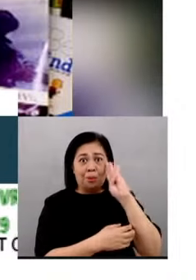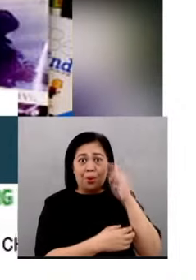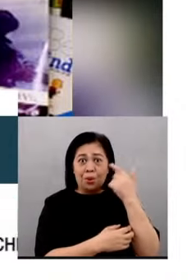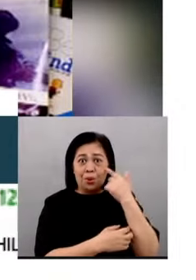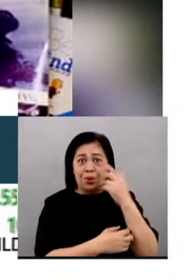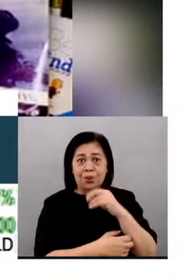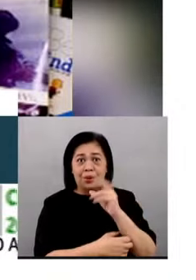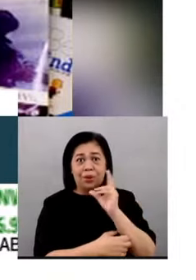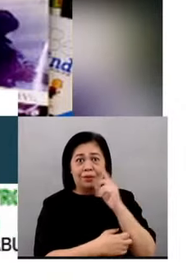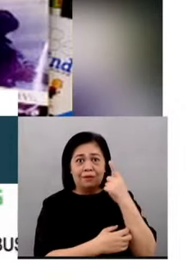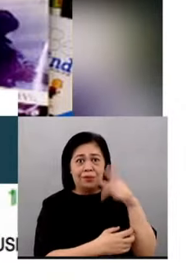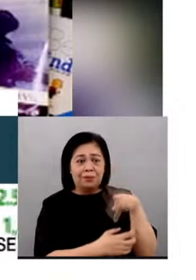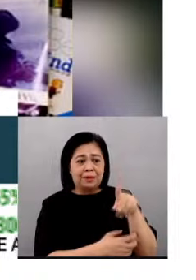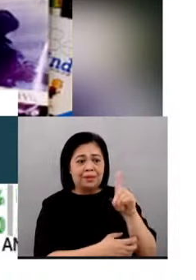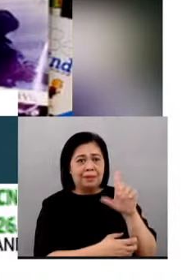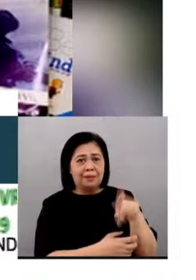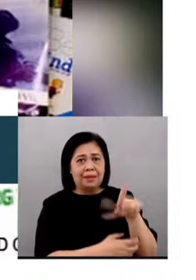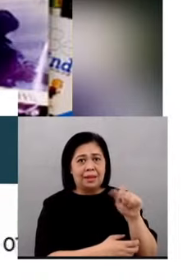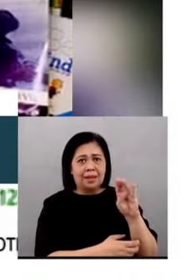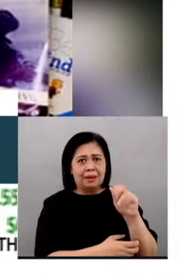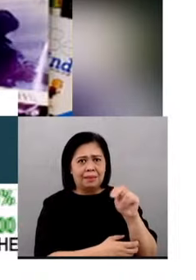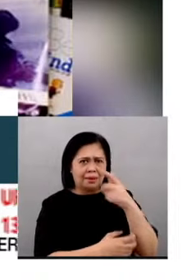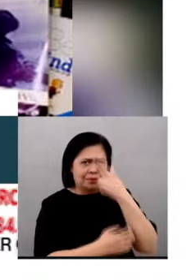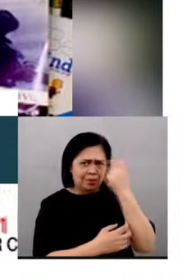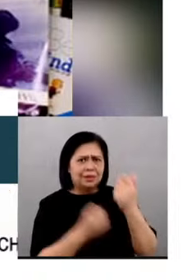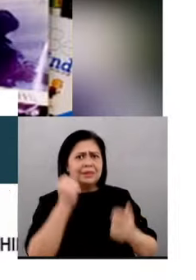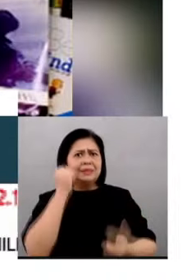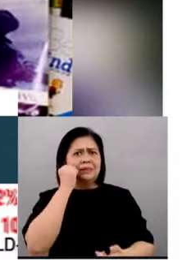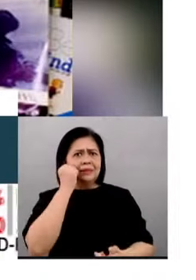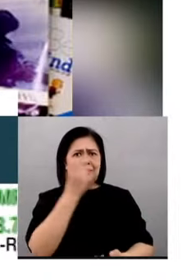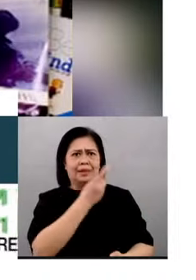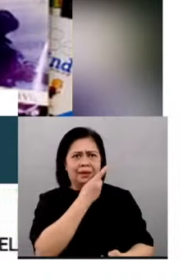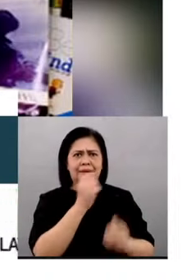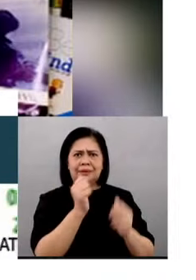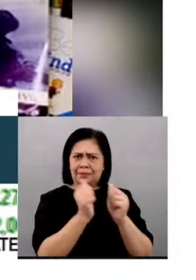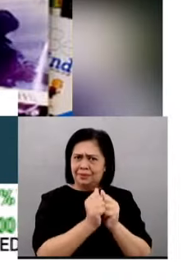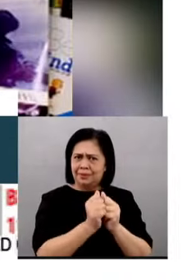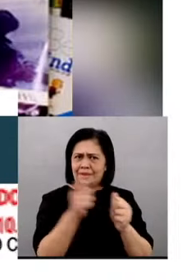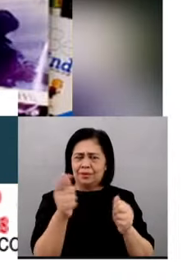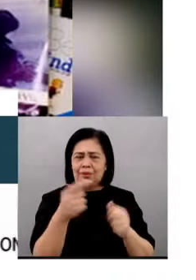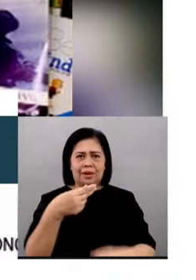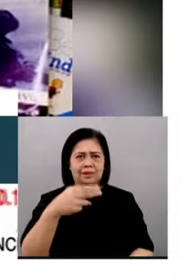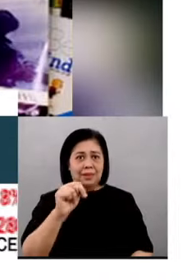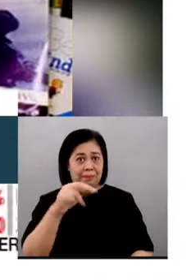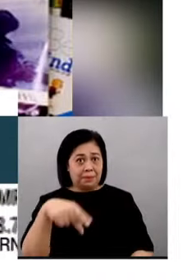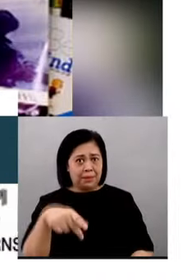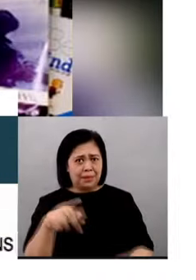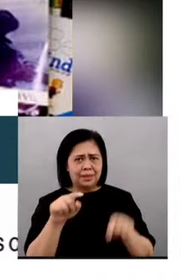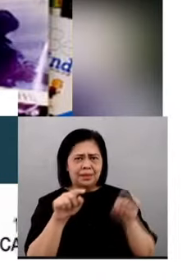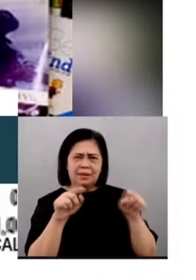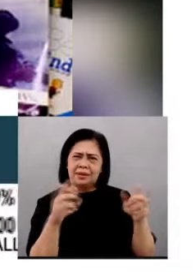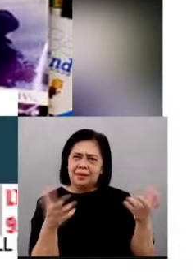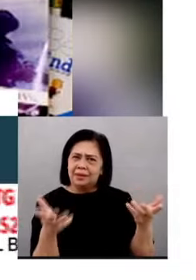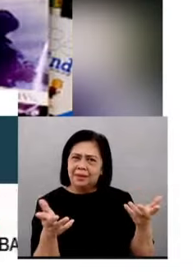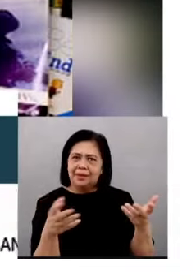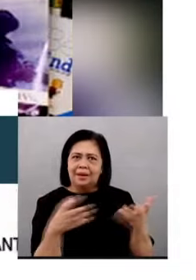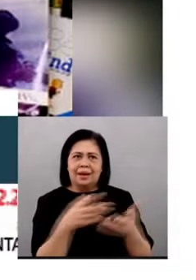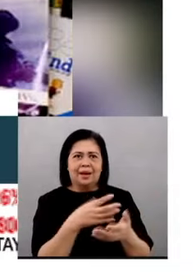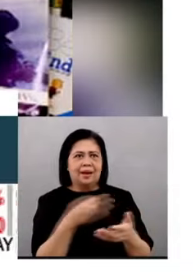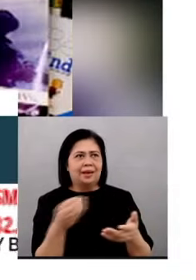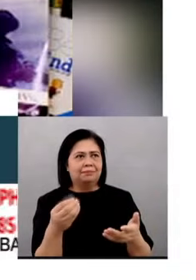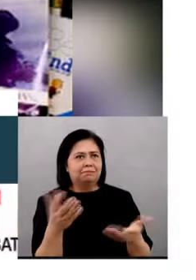for PDP Laban, because we know that Sara Duterte is going to be for Hugpong, HNP, and